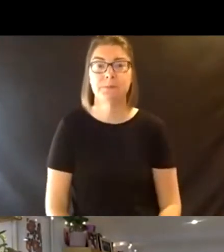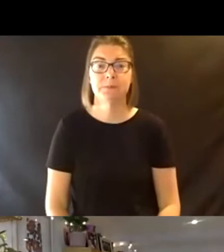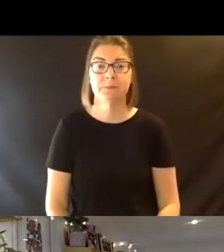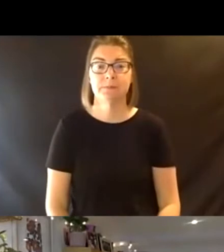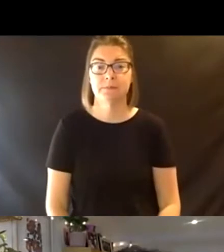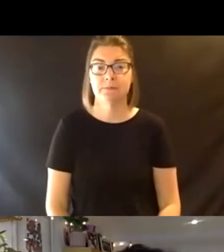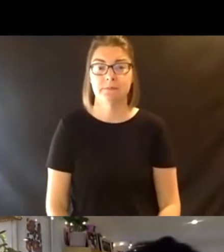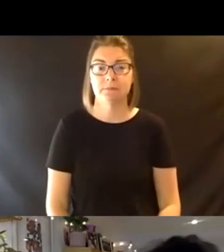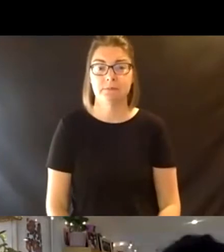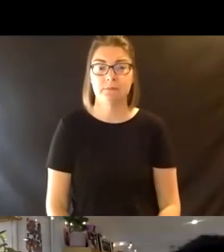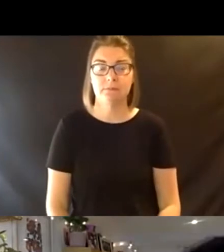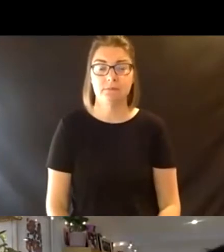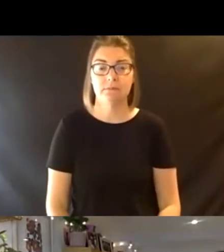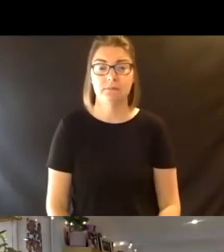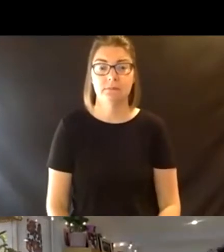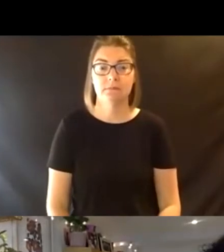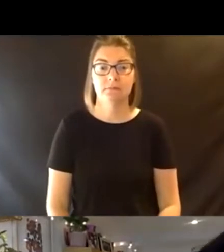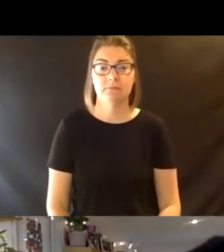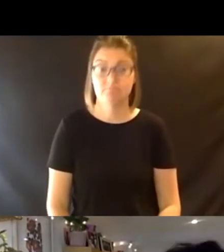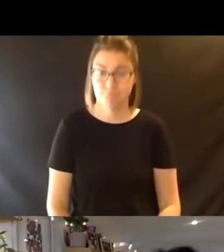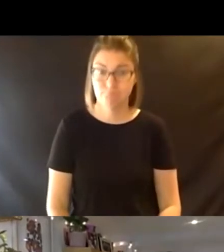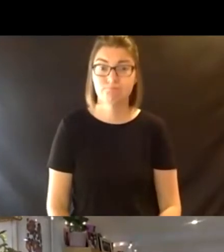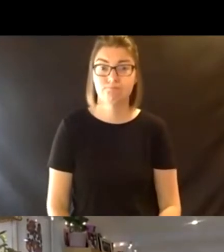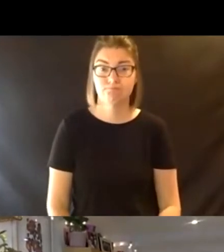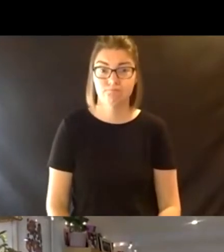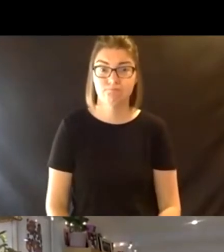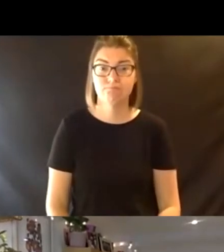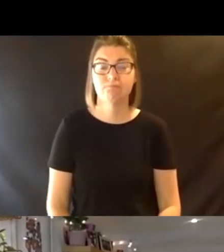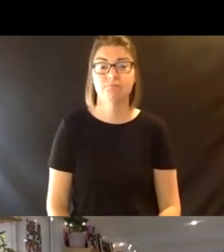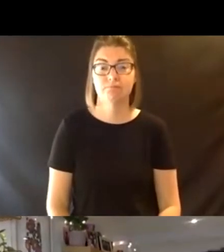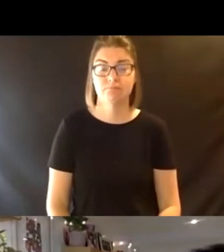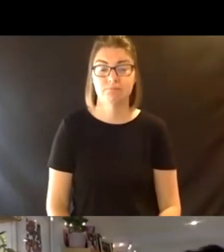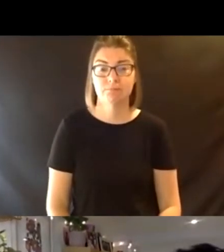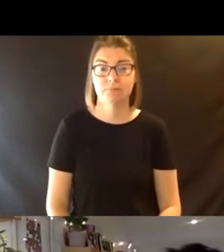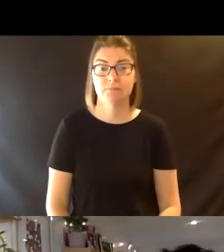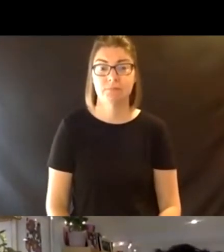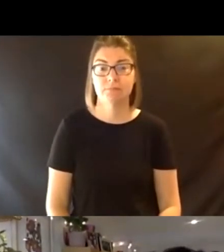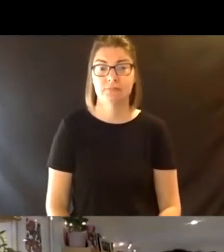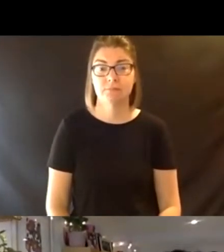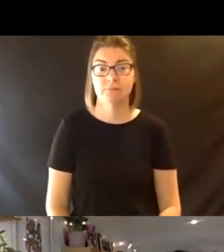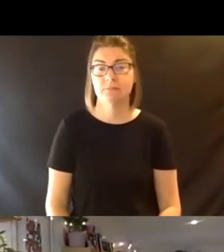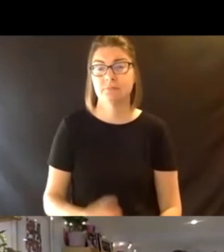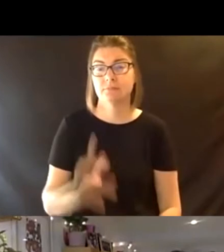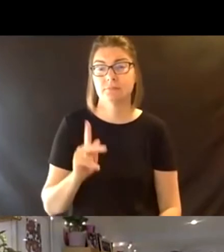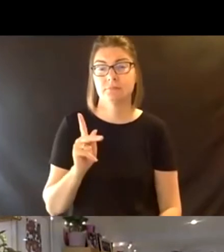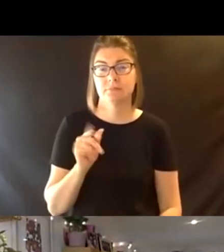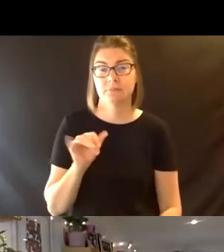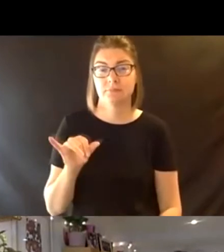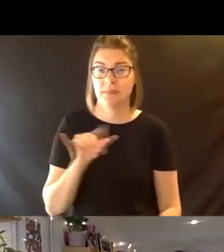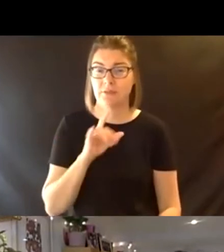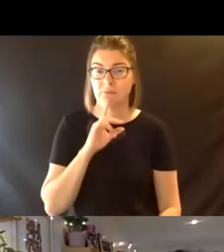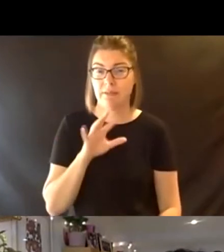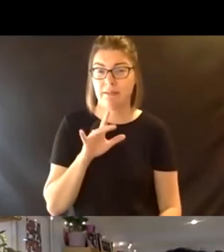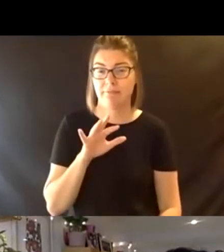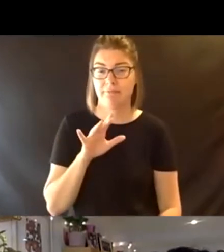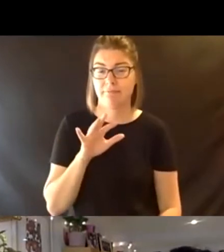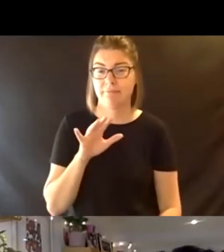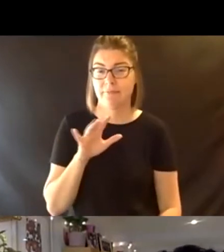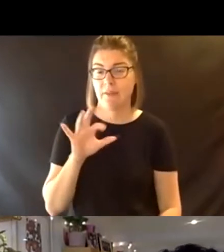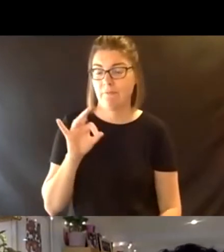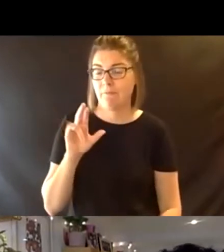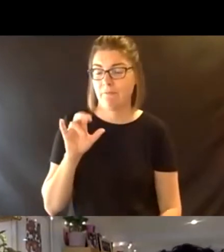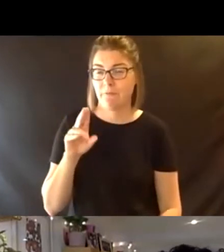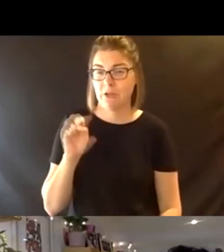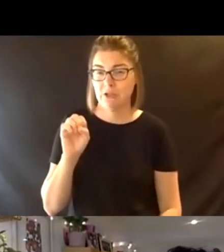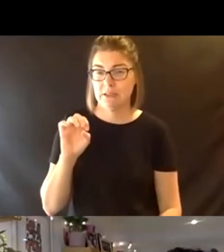For sure. I want to echo a little bit about what Francesco said,